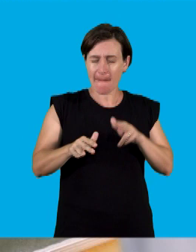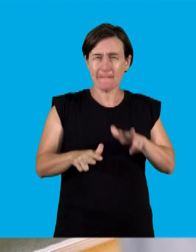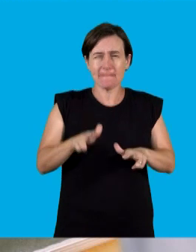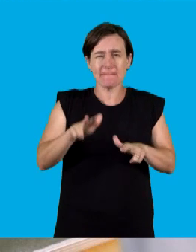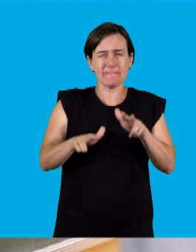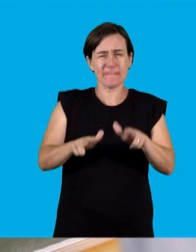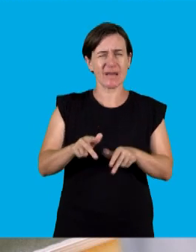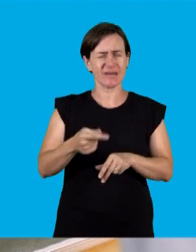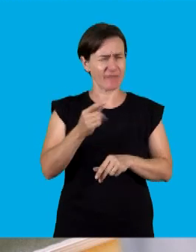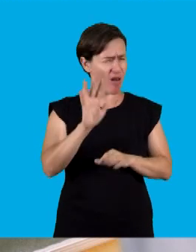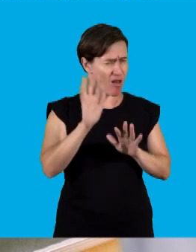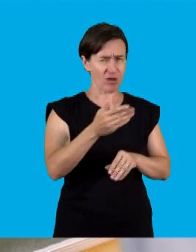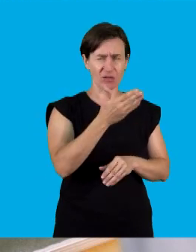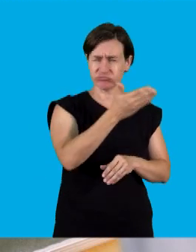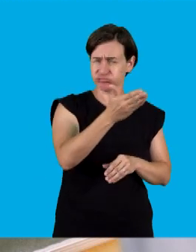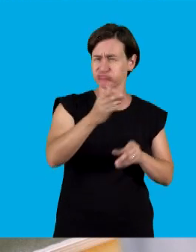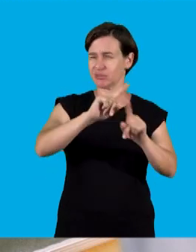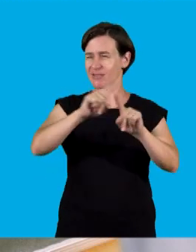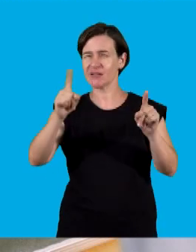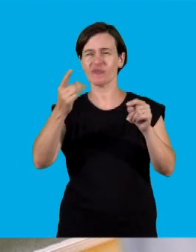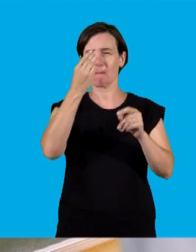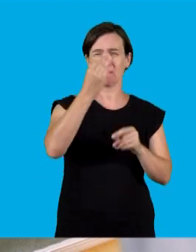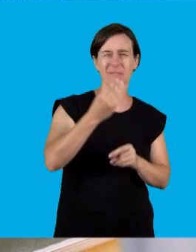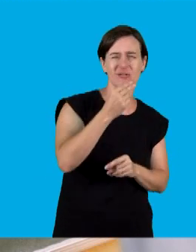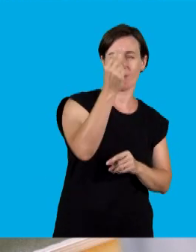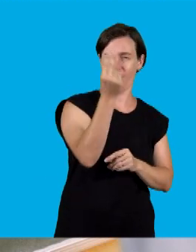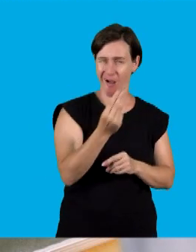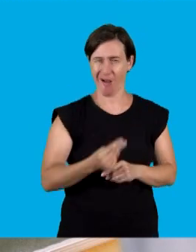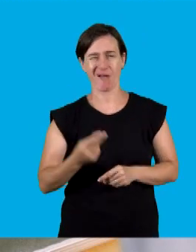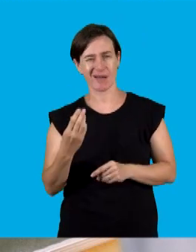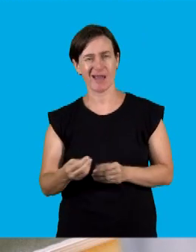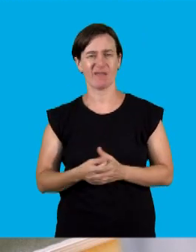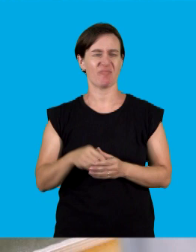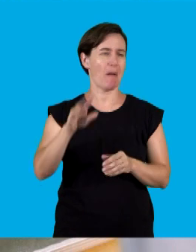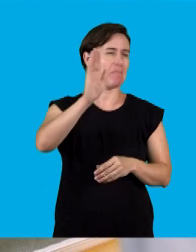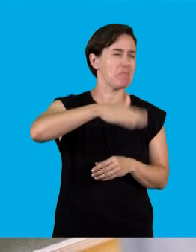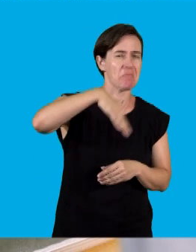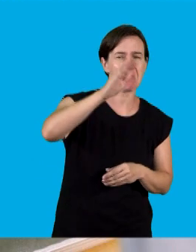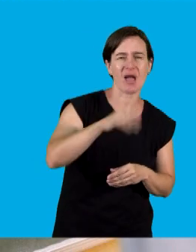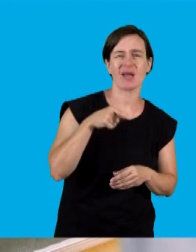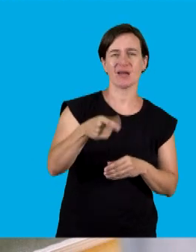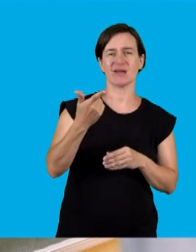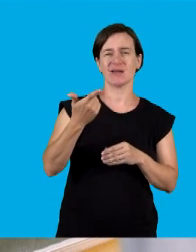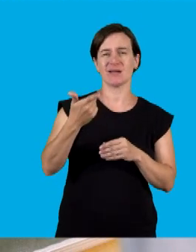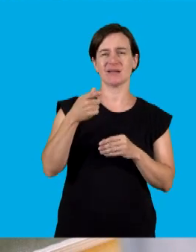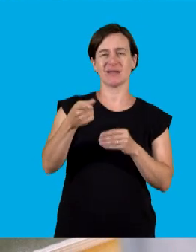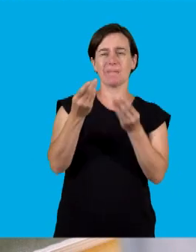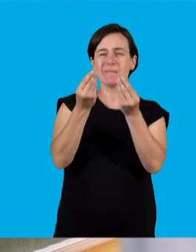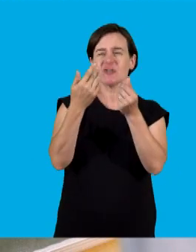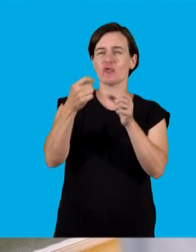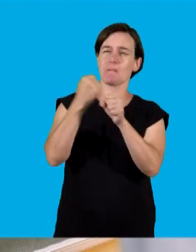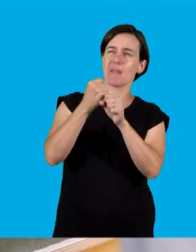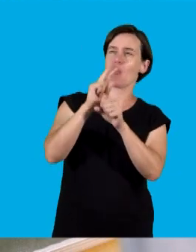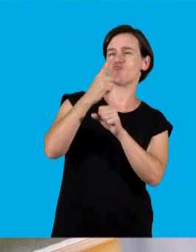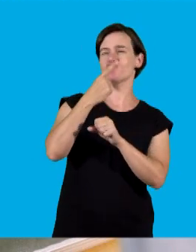patterns are found in so many different artistic representations. These include paintings, decorative